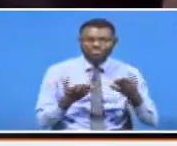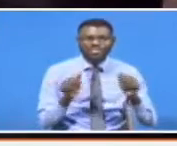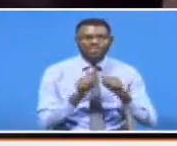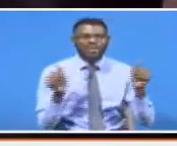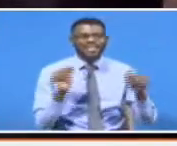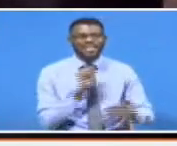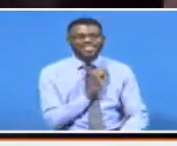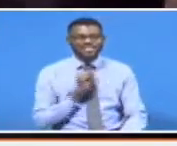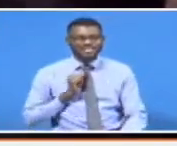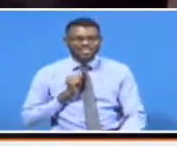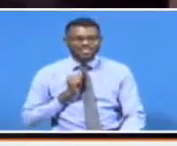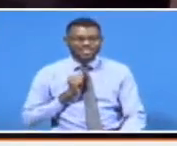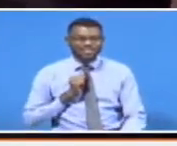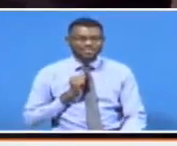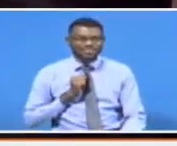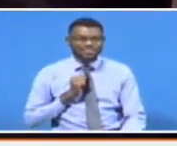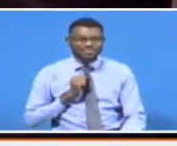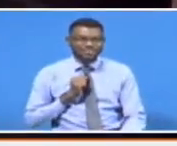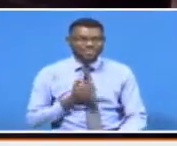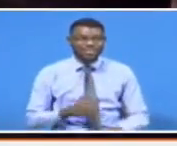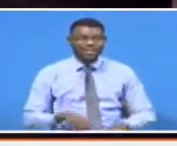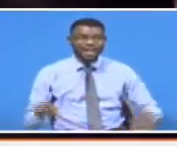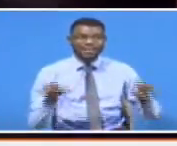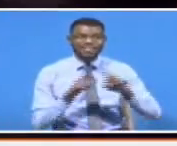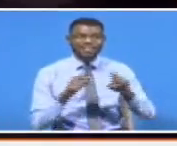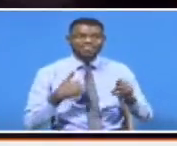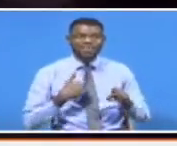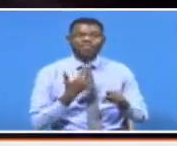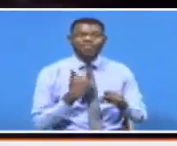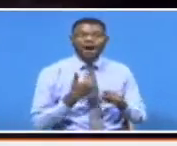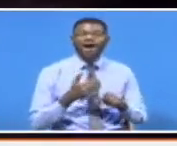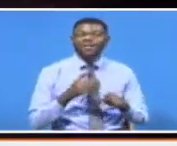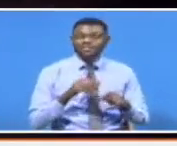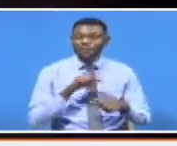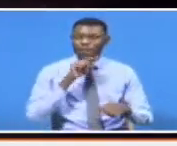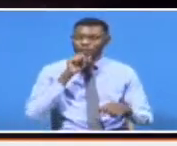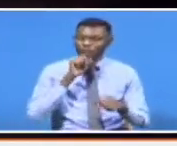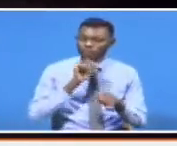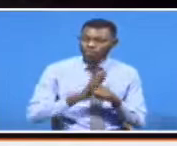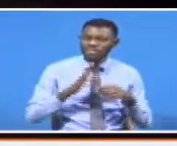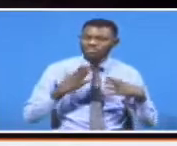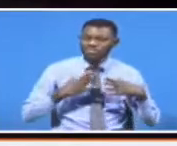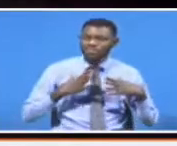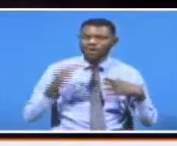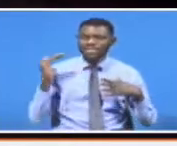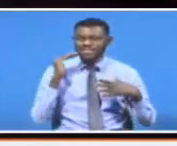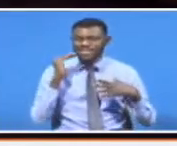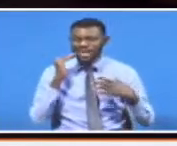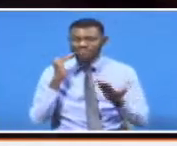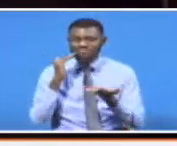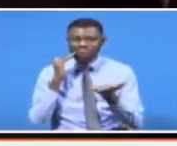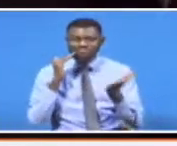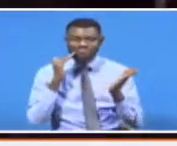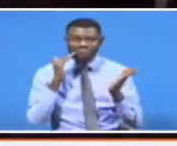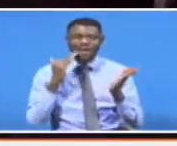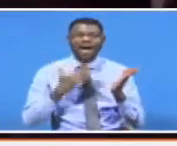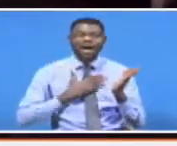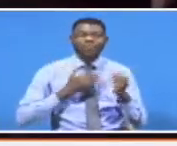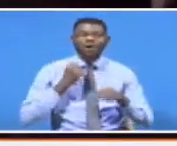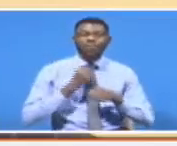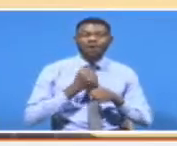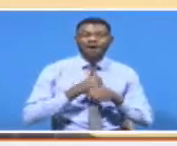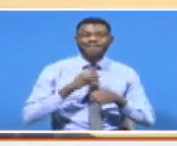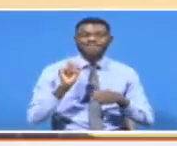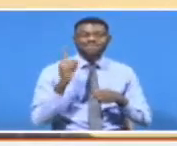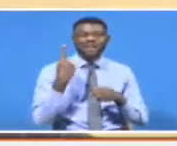Senate. And I want to assure the people of Siaya that our primary calling is service